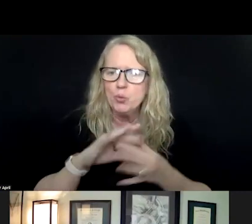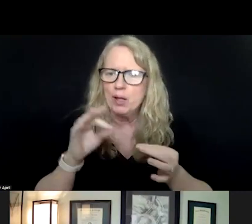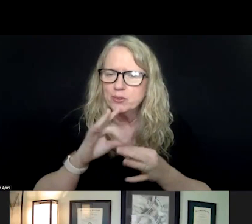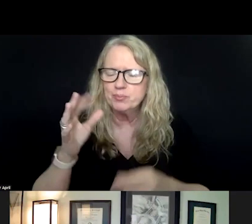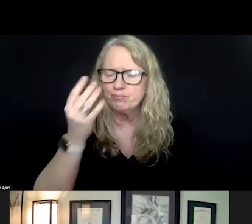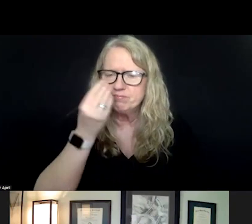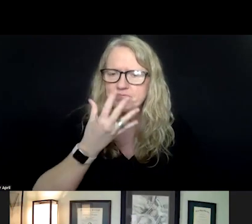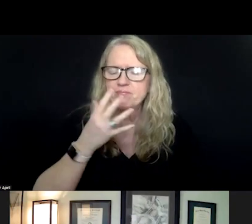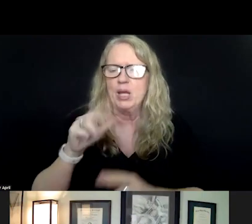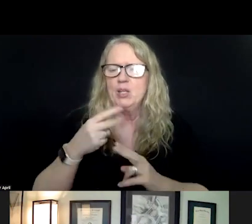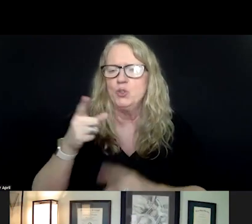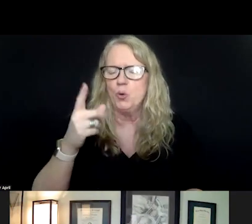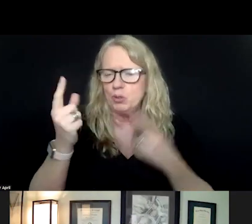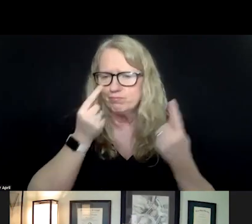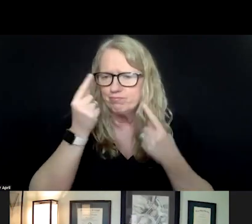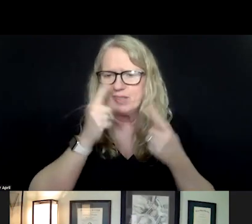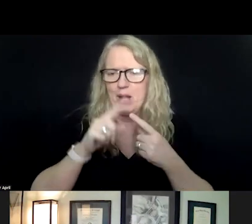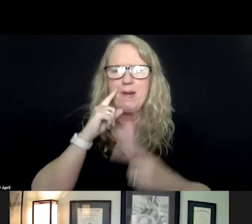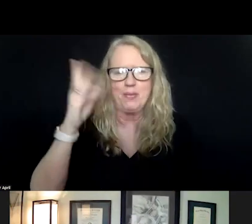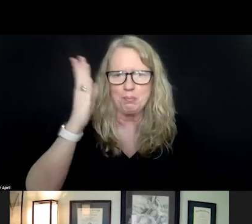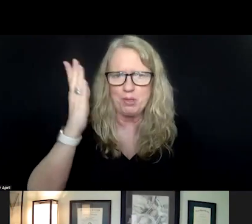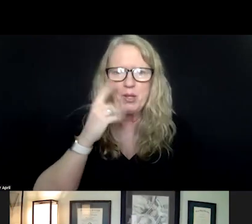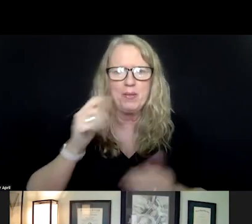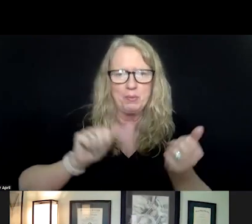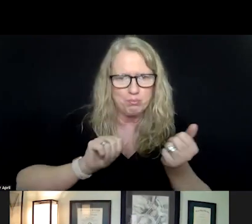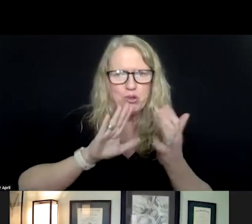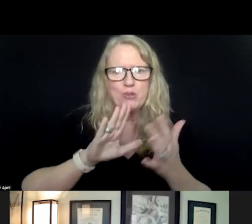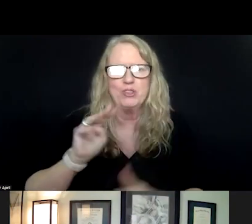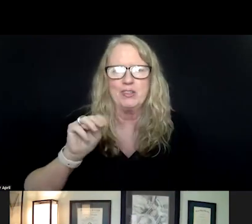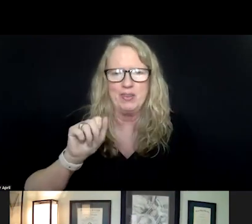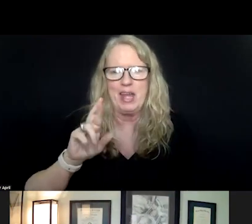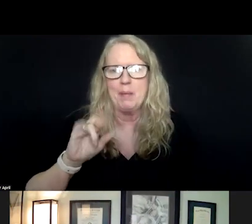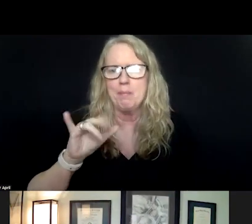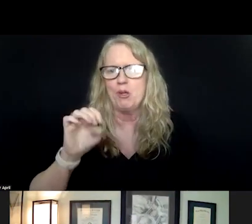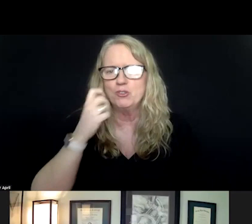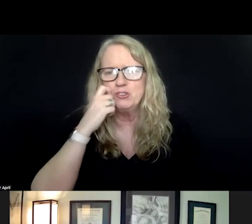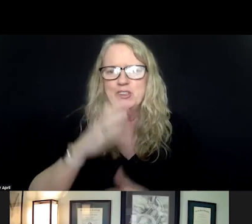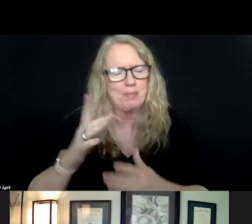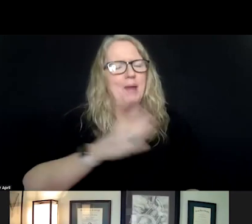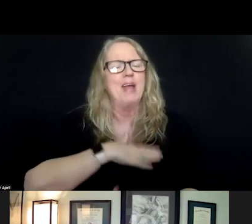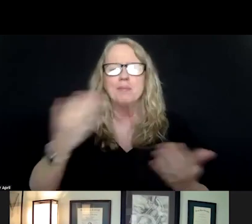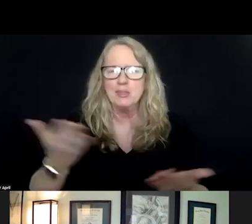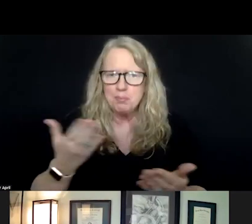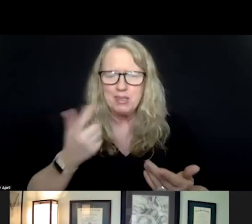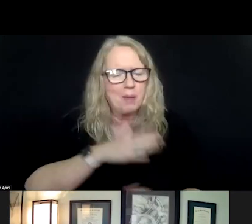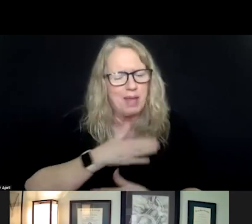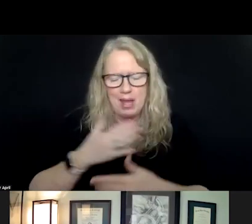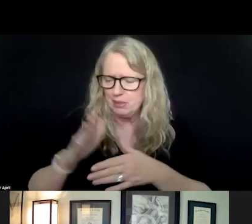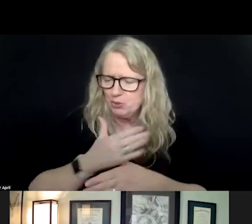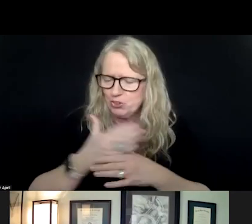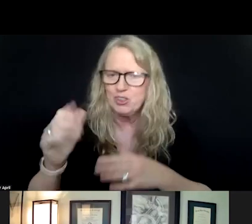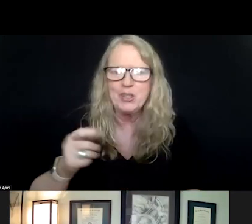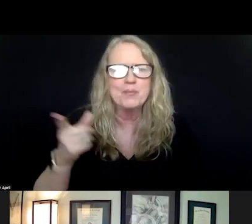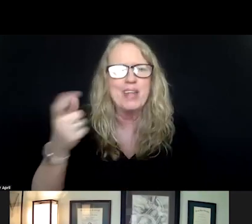on the presentation, the approach that Margie just shared. Yeah, happy to be here. Happy to share. As